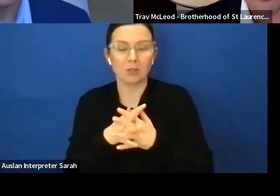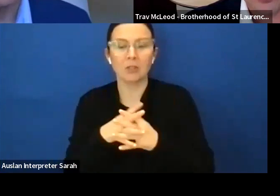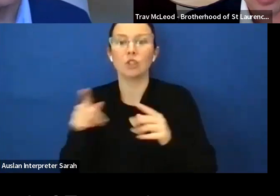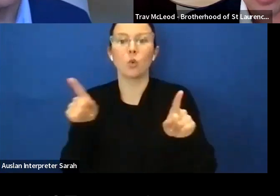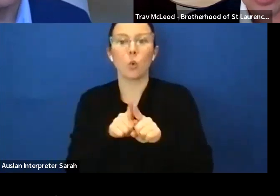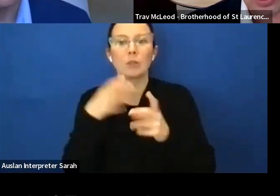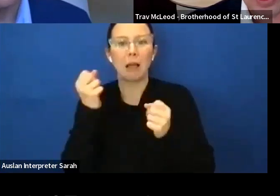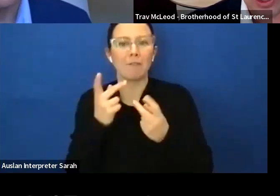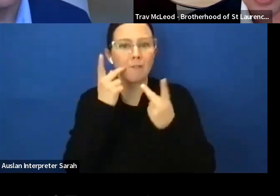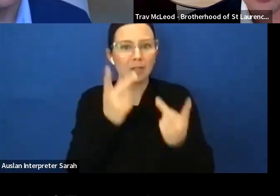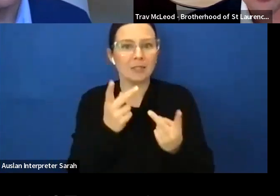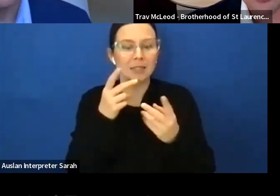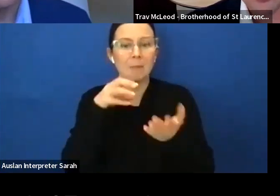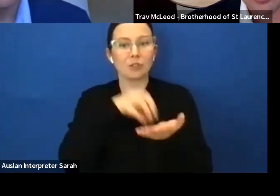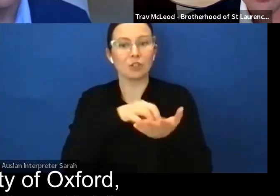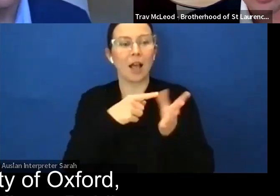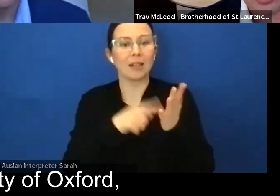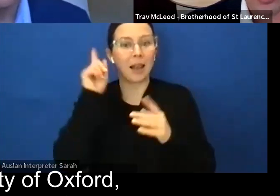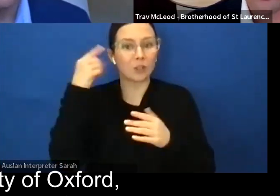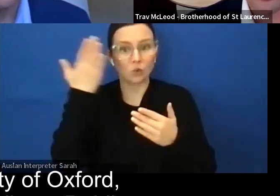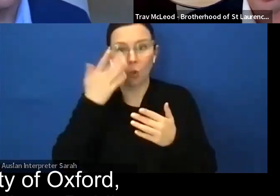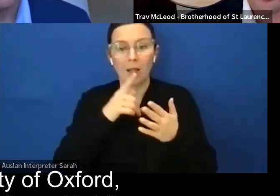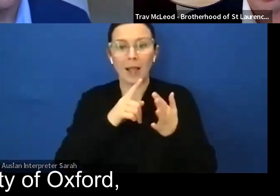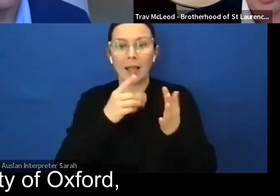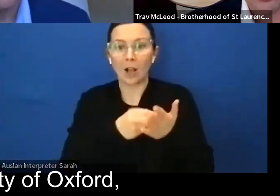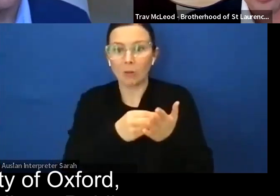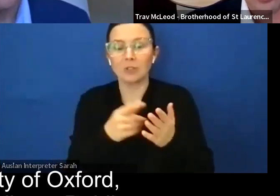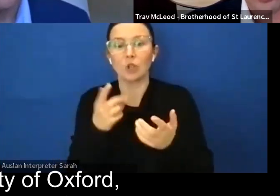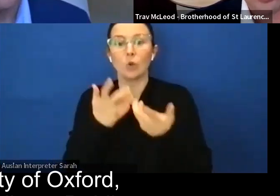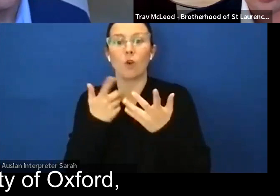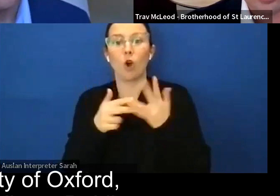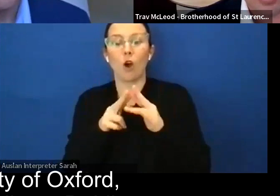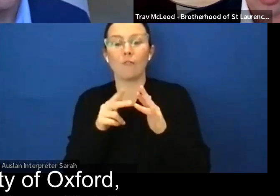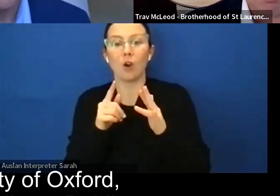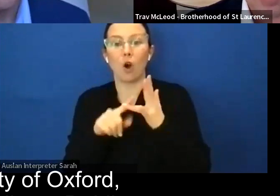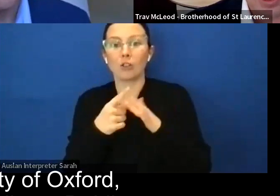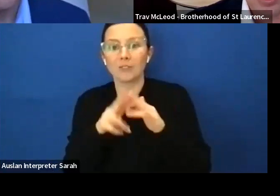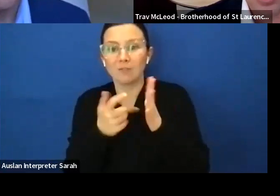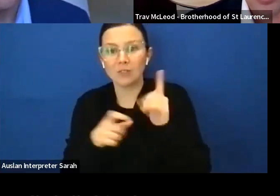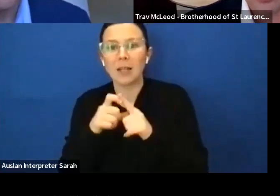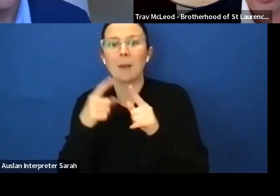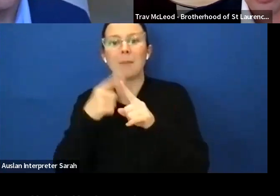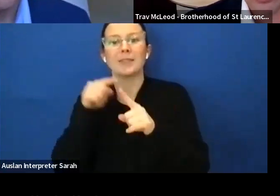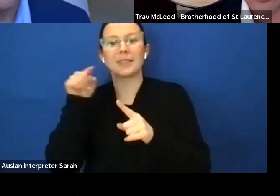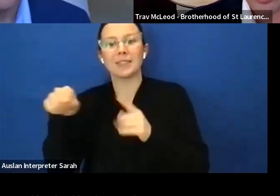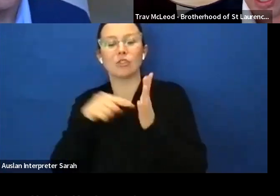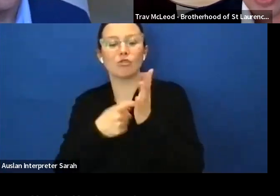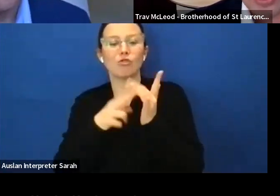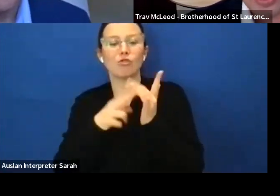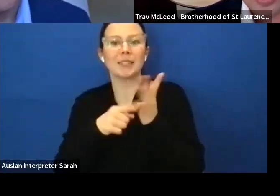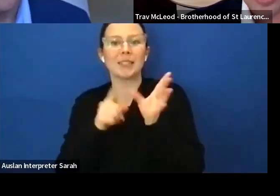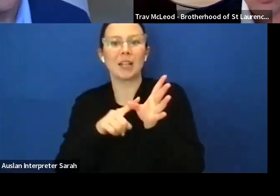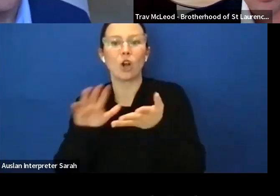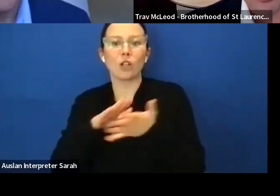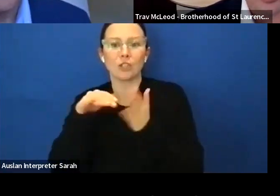positions at the London School of Economics, the University of Oxford and Trinity College, Dublin. I think we were all